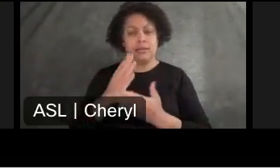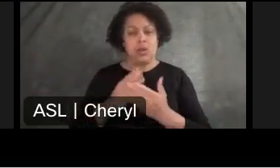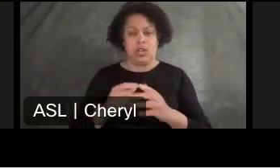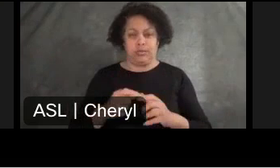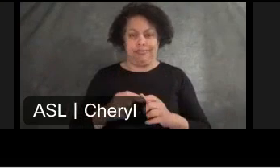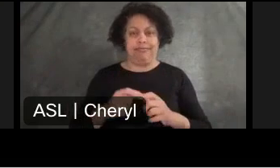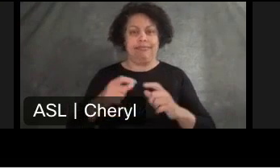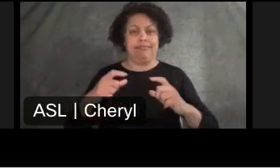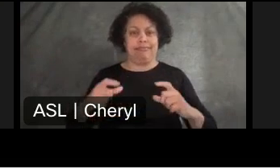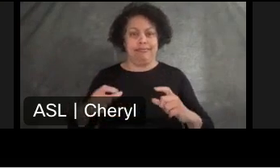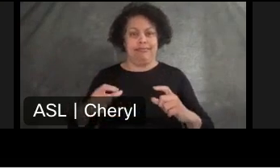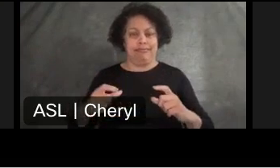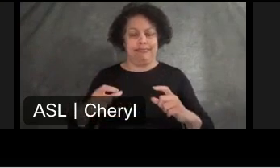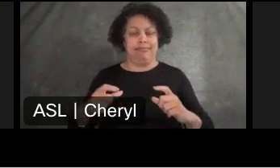includes